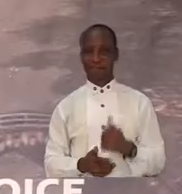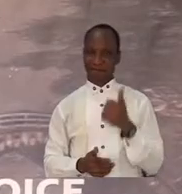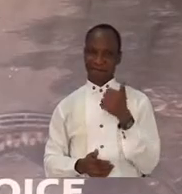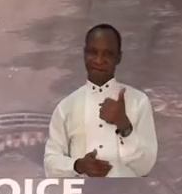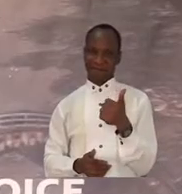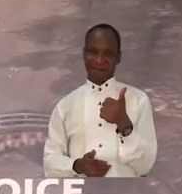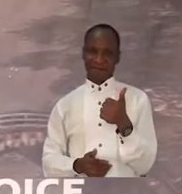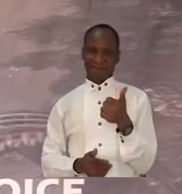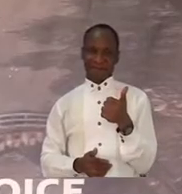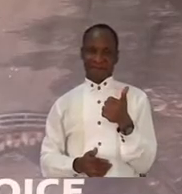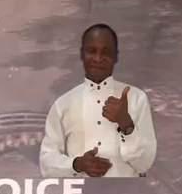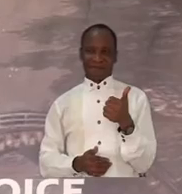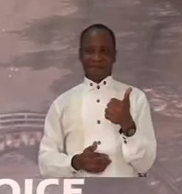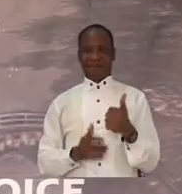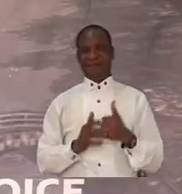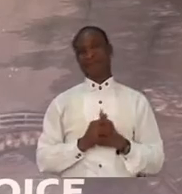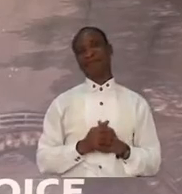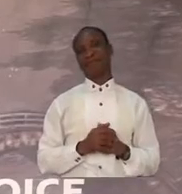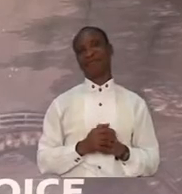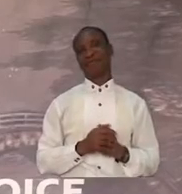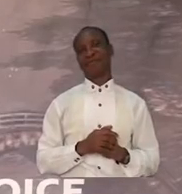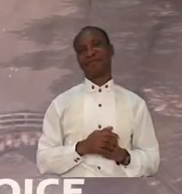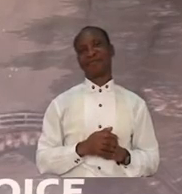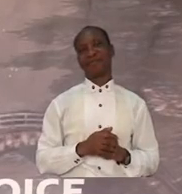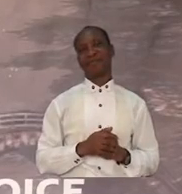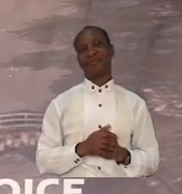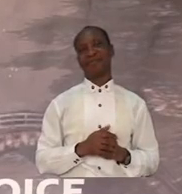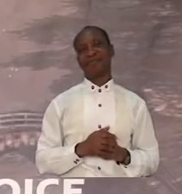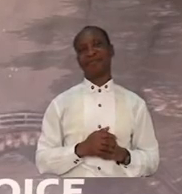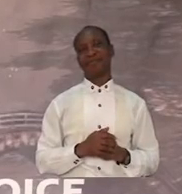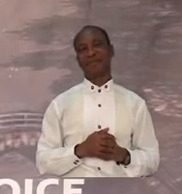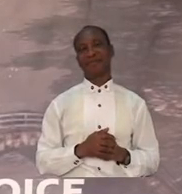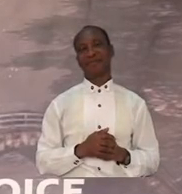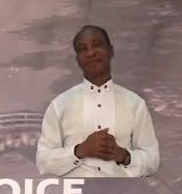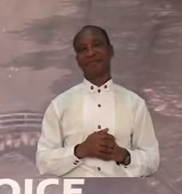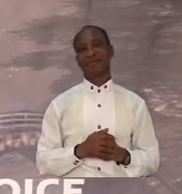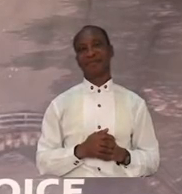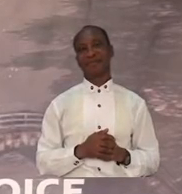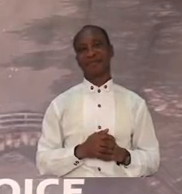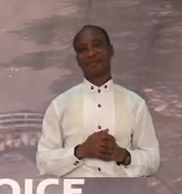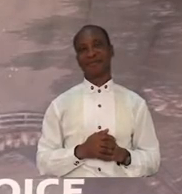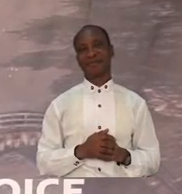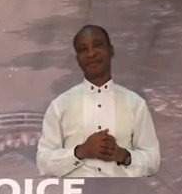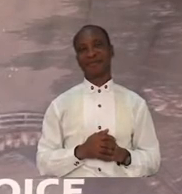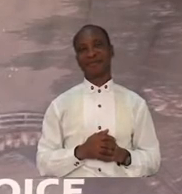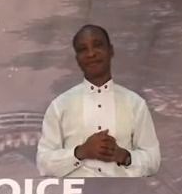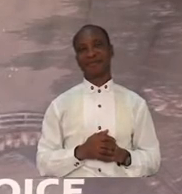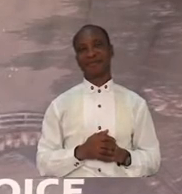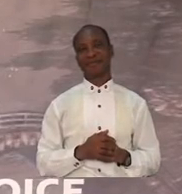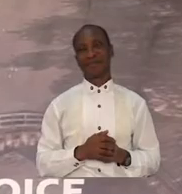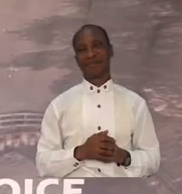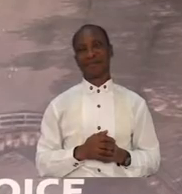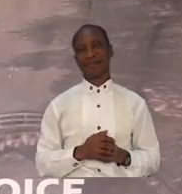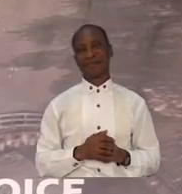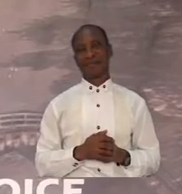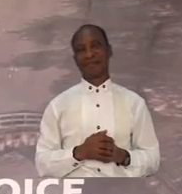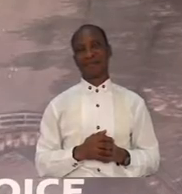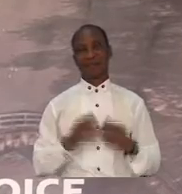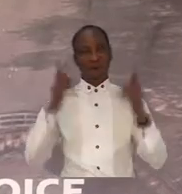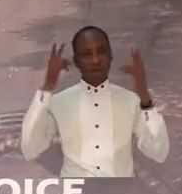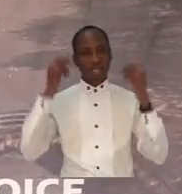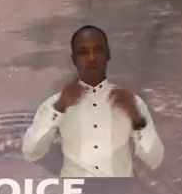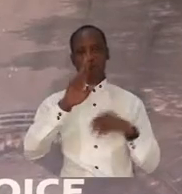out his hand with the rod over the sea. So the sea was there and the rod was stretched over